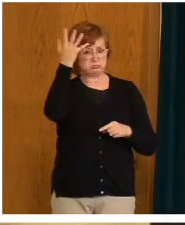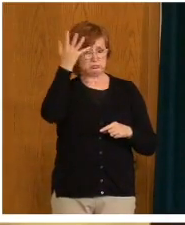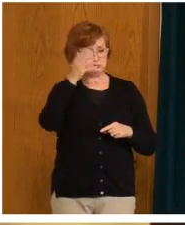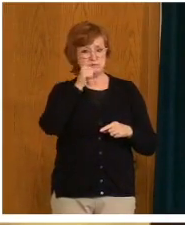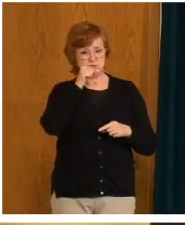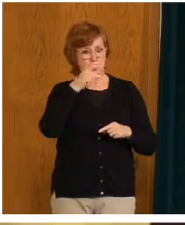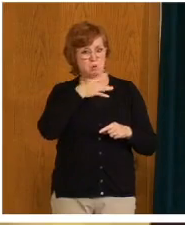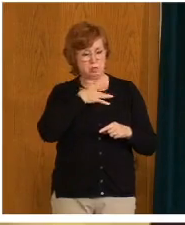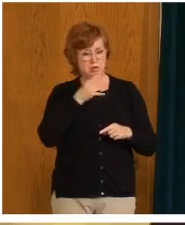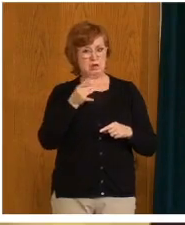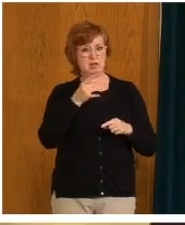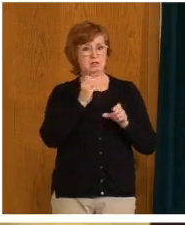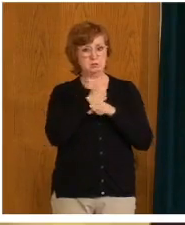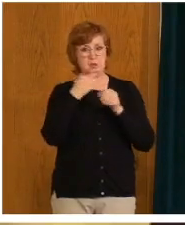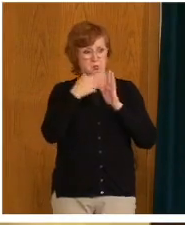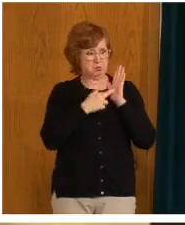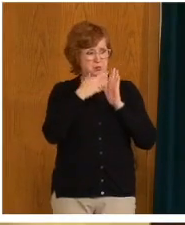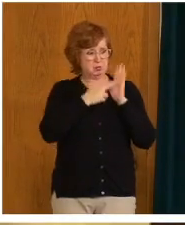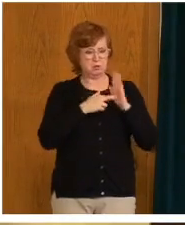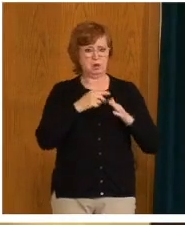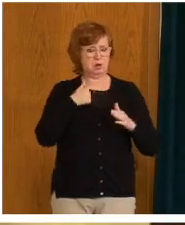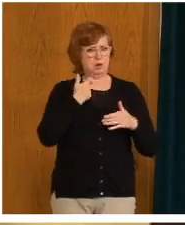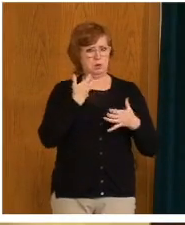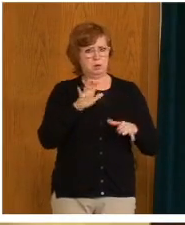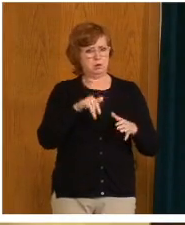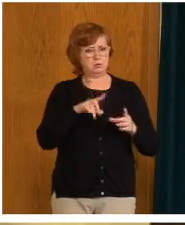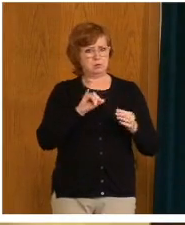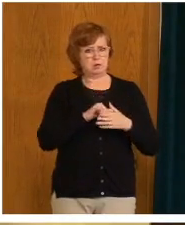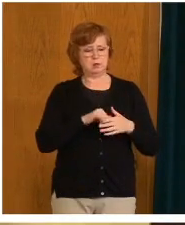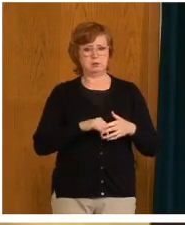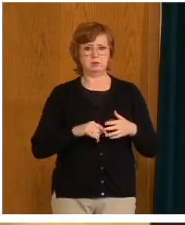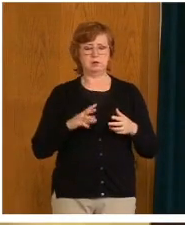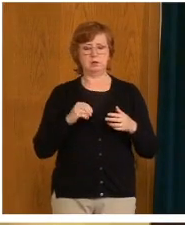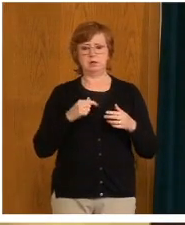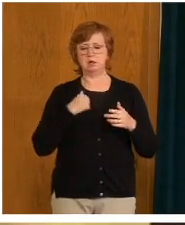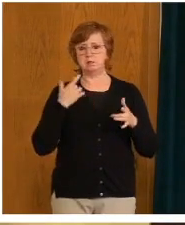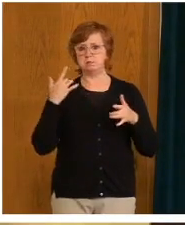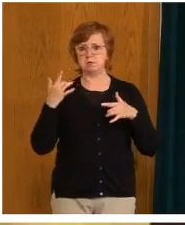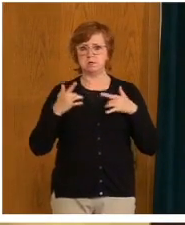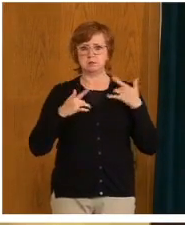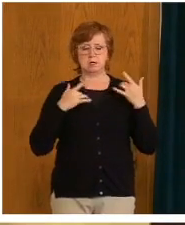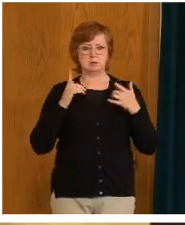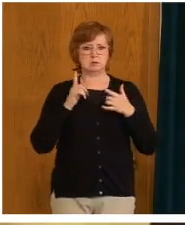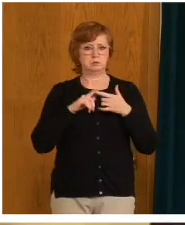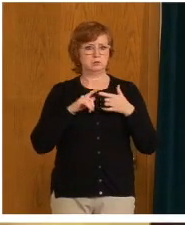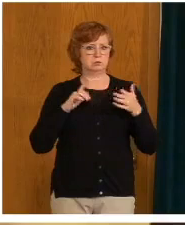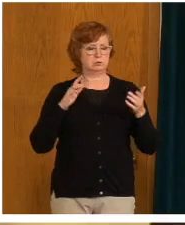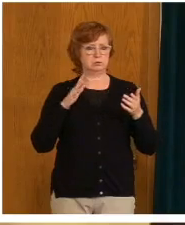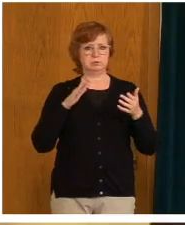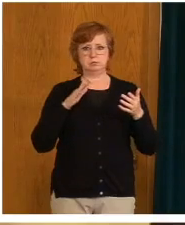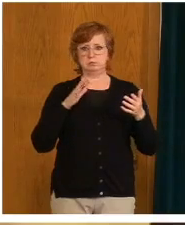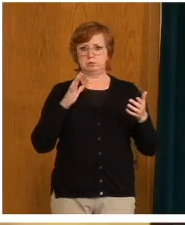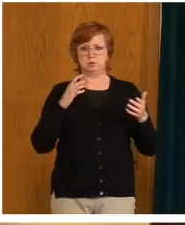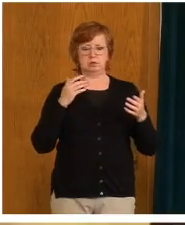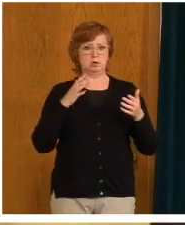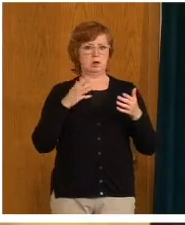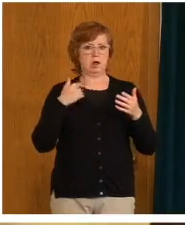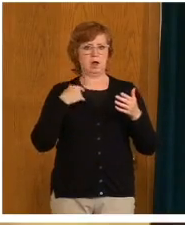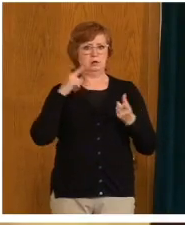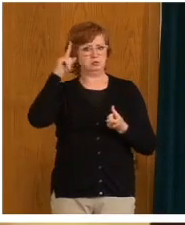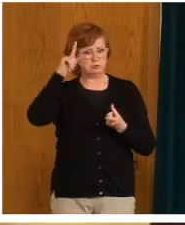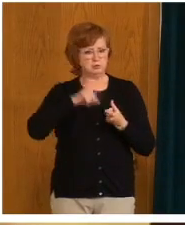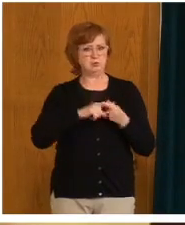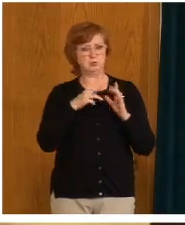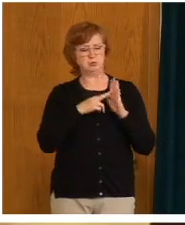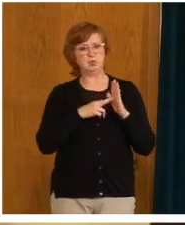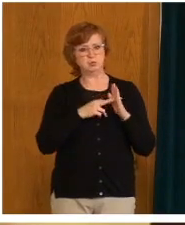most particularly, no one looks forward to lifting the measures more than, in Saskatchewan's case, myself. And we are getting